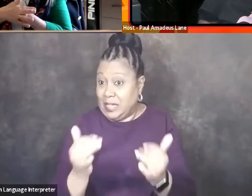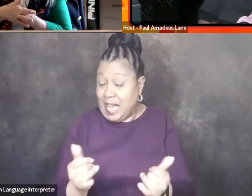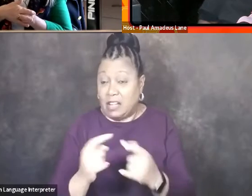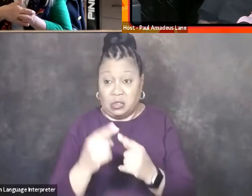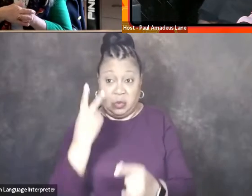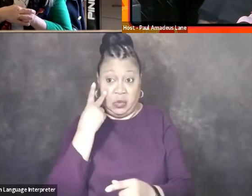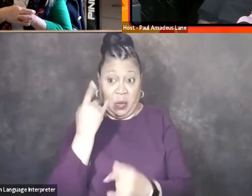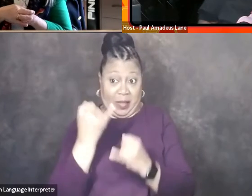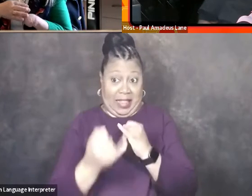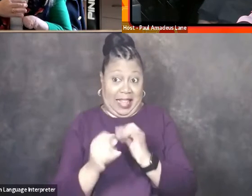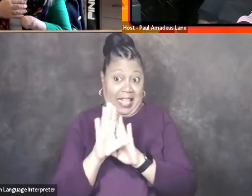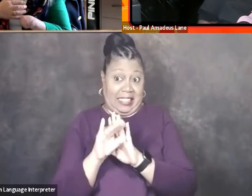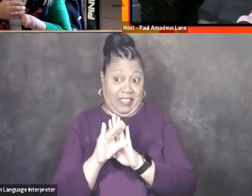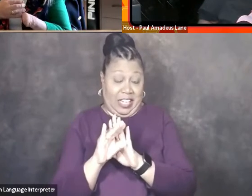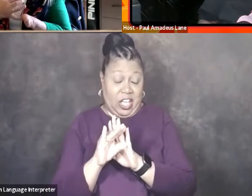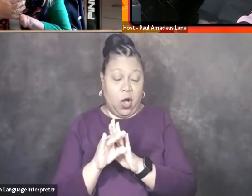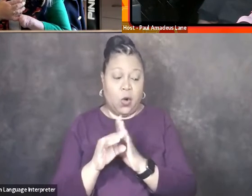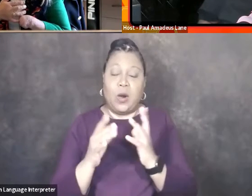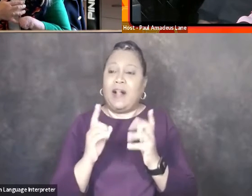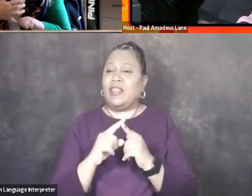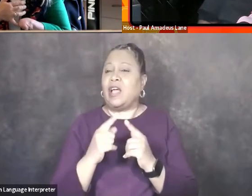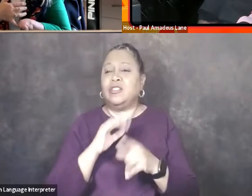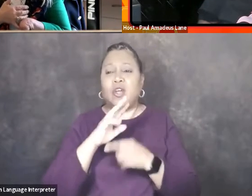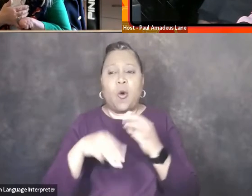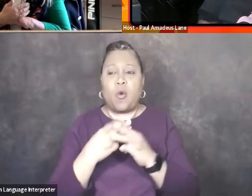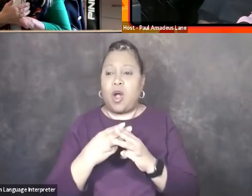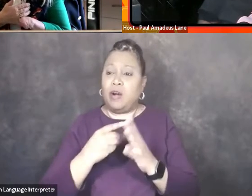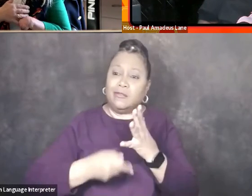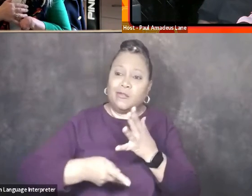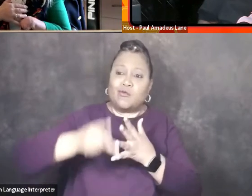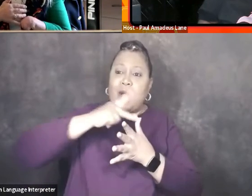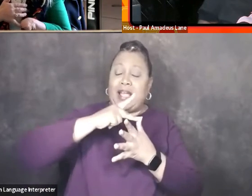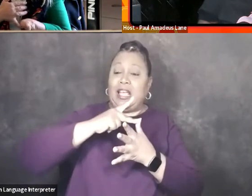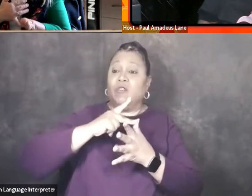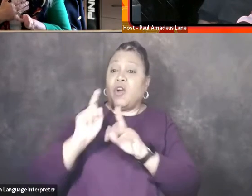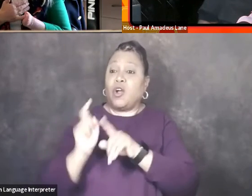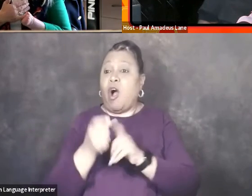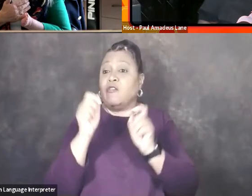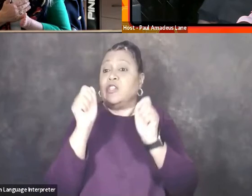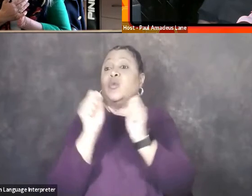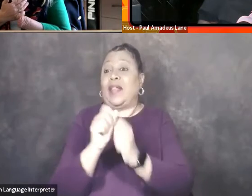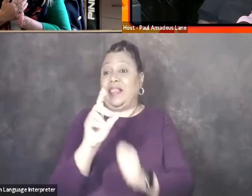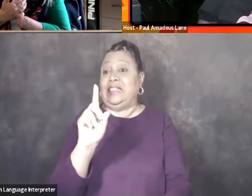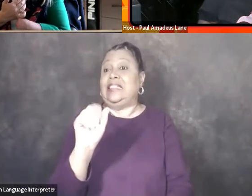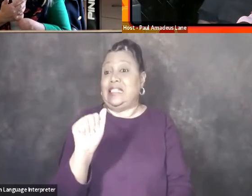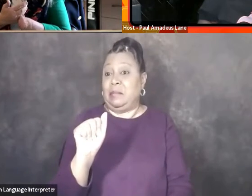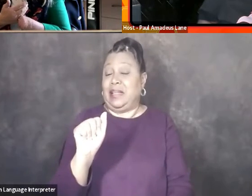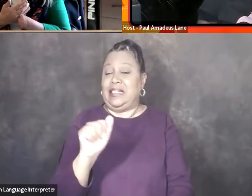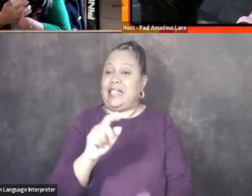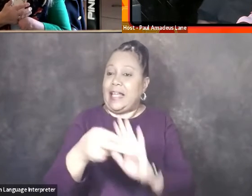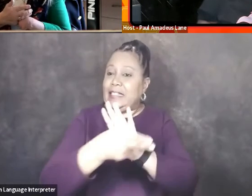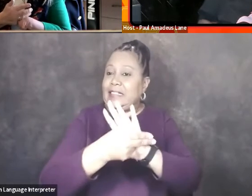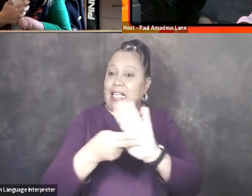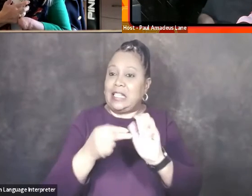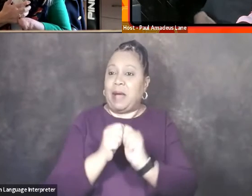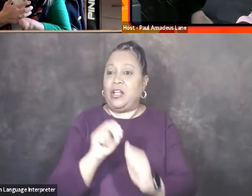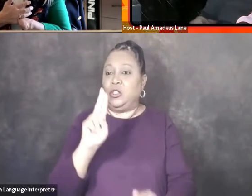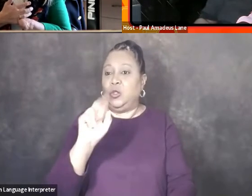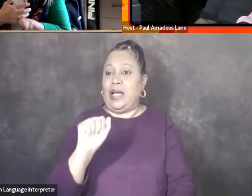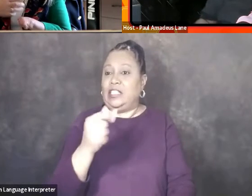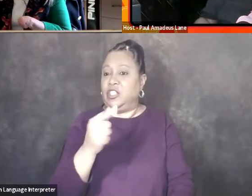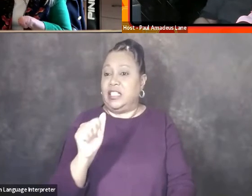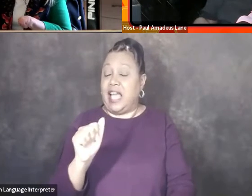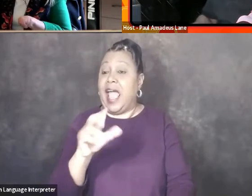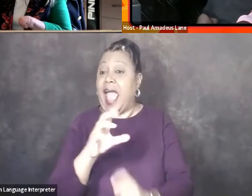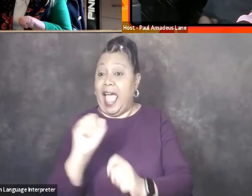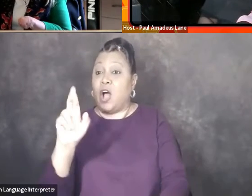saw in the last video. There's a world ranking for golfers with disabilities that is designated by the USGA and the